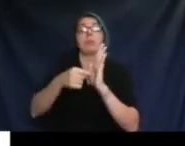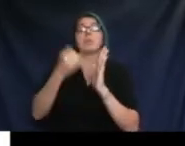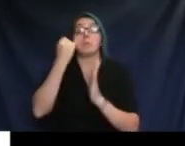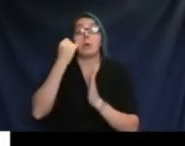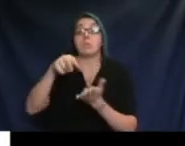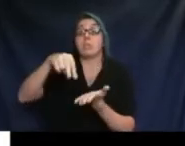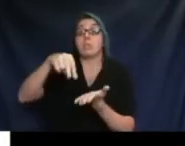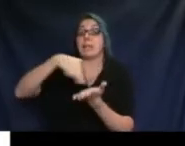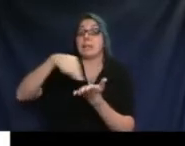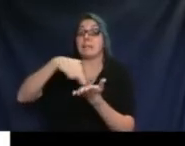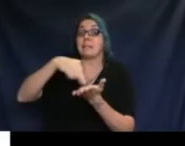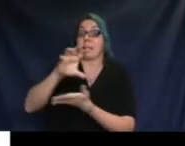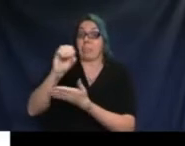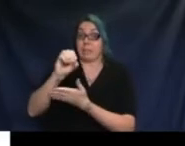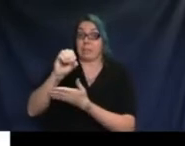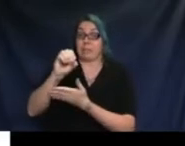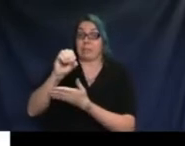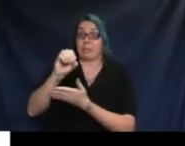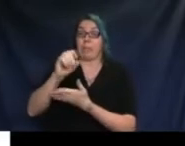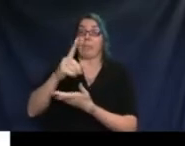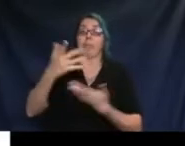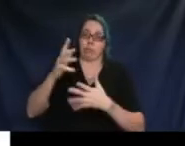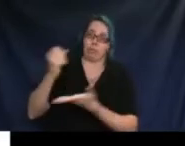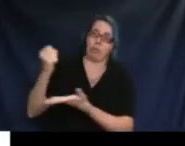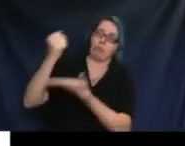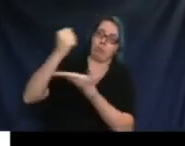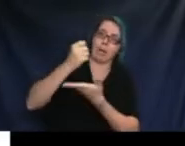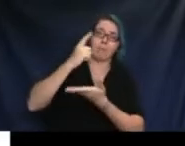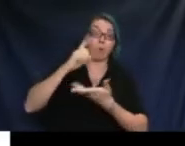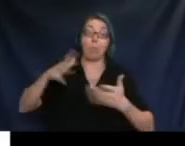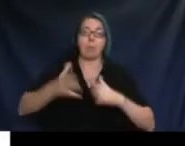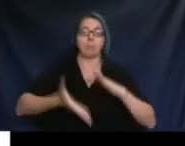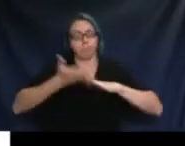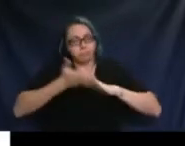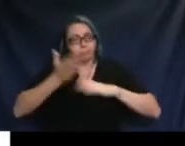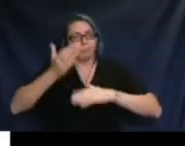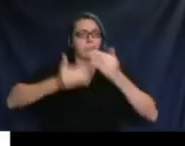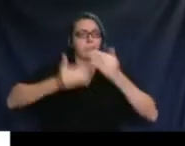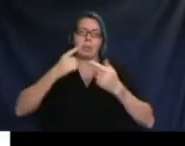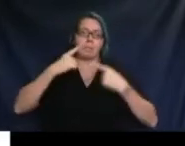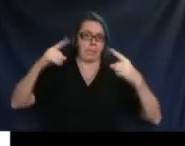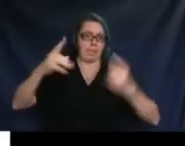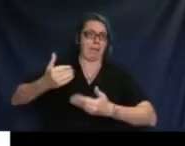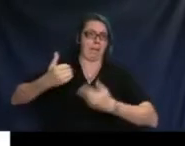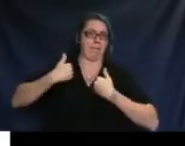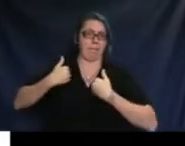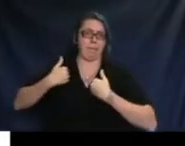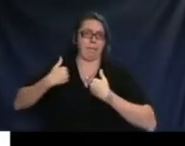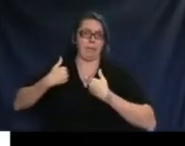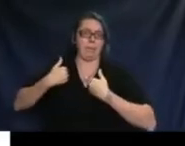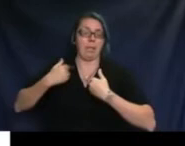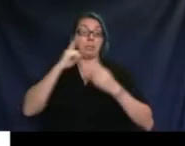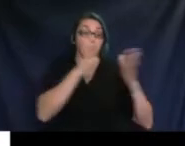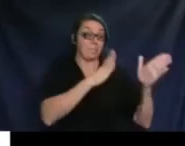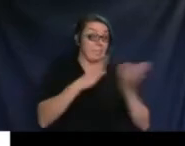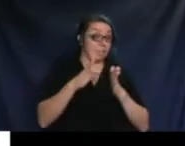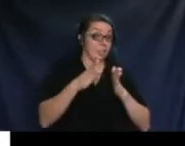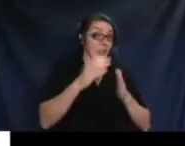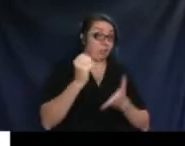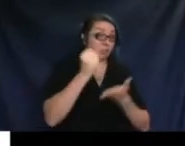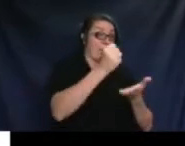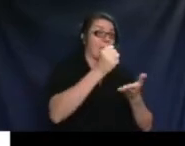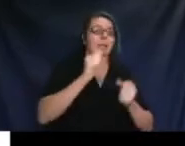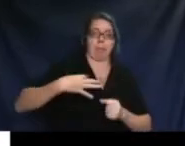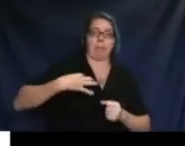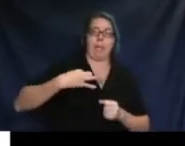Arts Council, you're also eligible to apply for a strategic programs grant, such as Animating Toronto